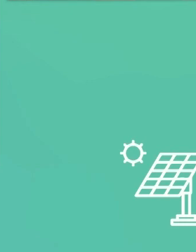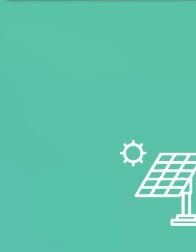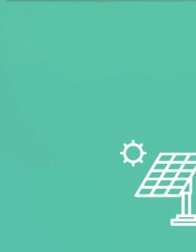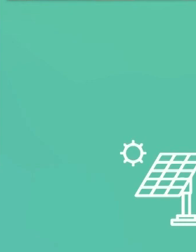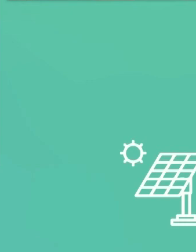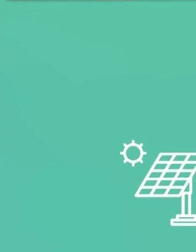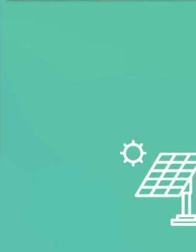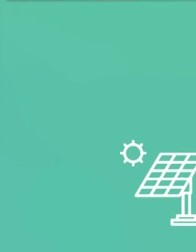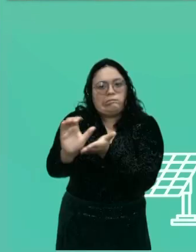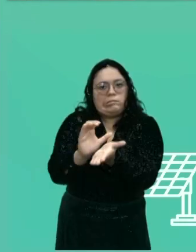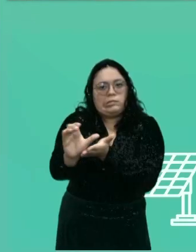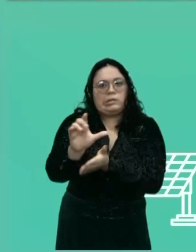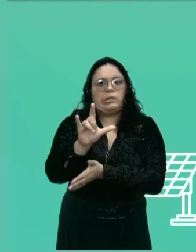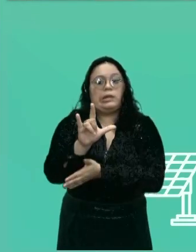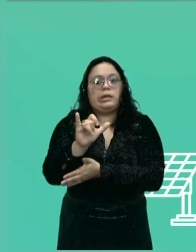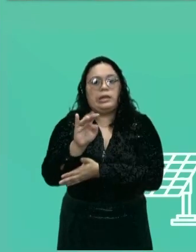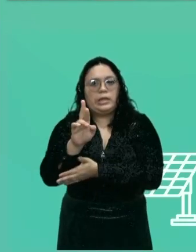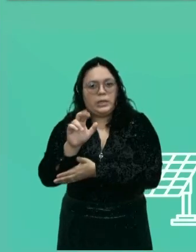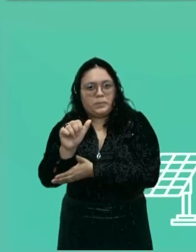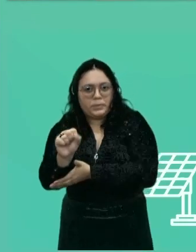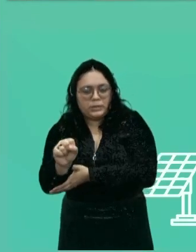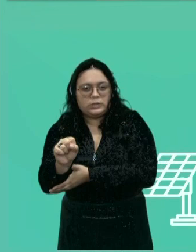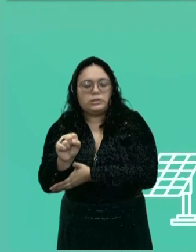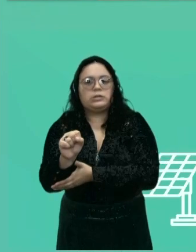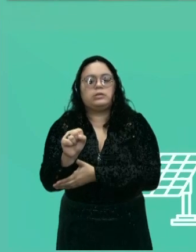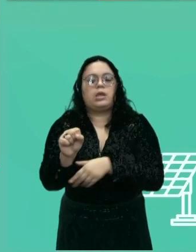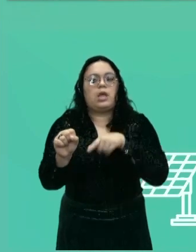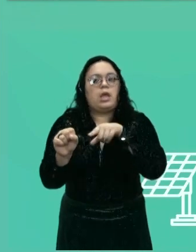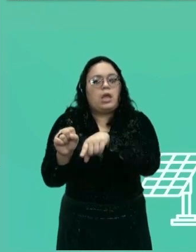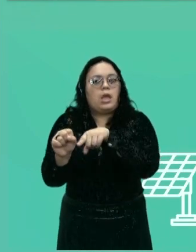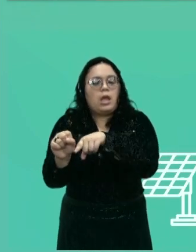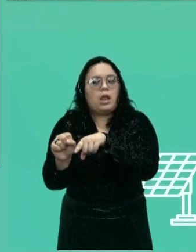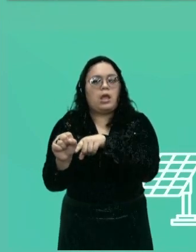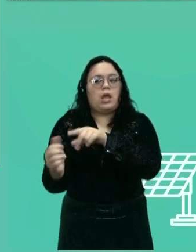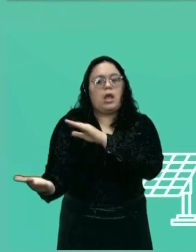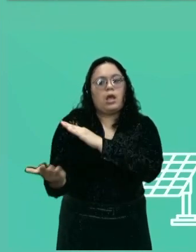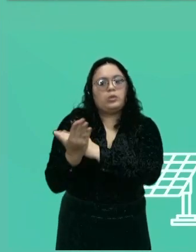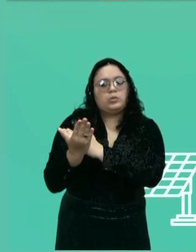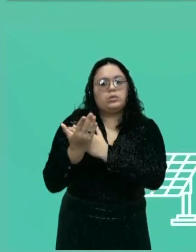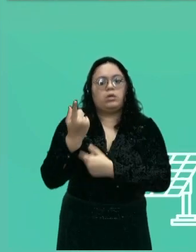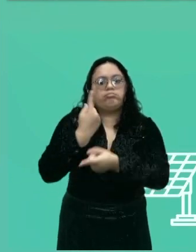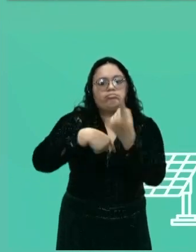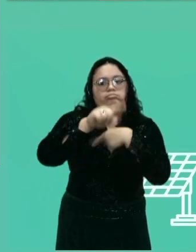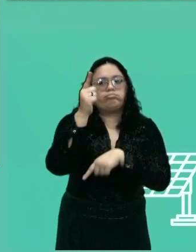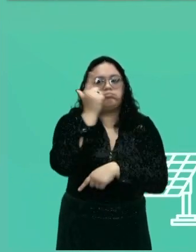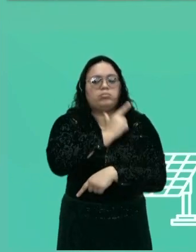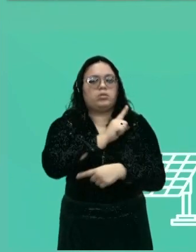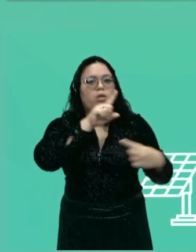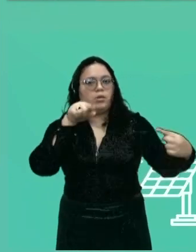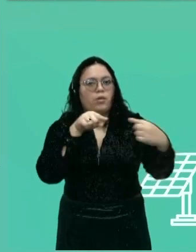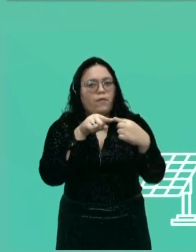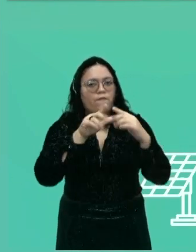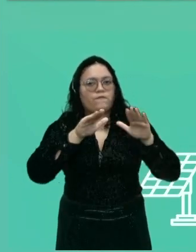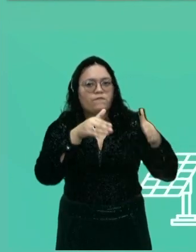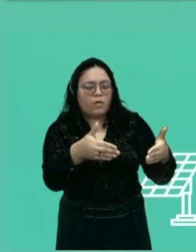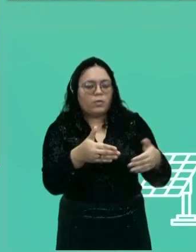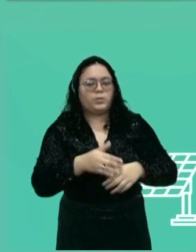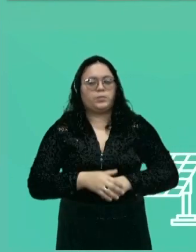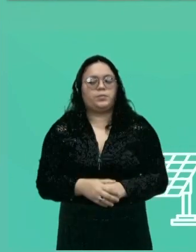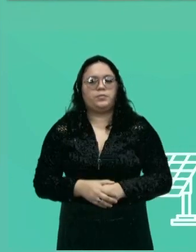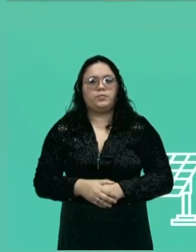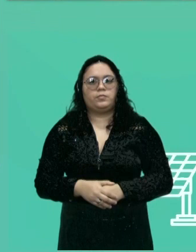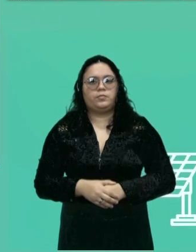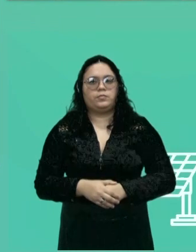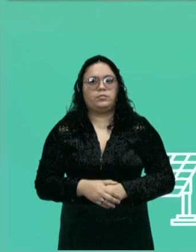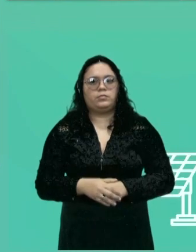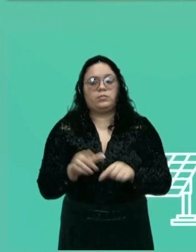and hydrogen is one of their top priorities within the whole clean growth sphere. And worry not, because I will delve deeper into these mechanisms of the